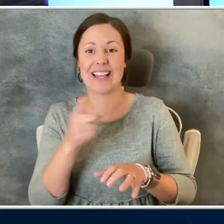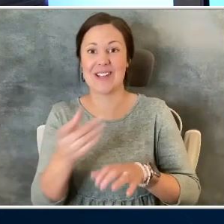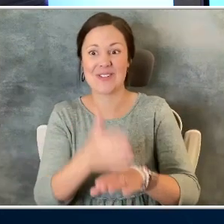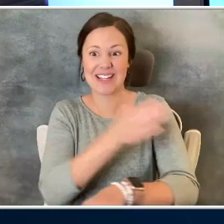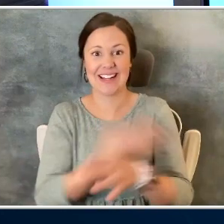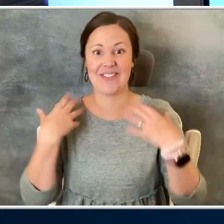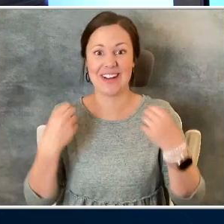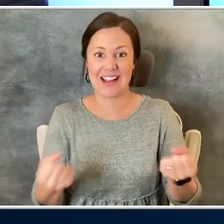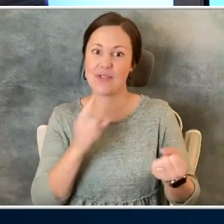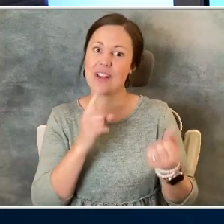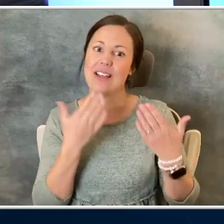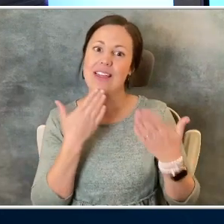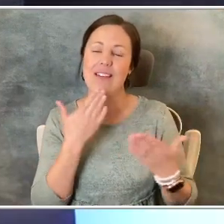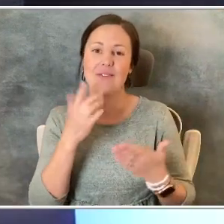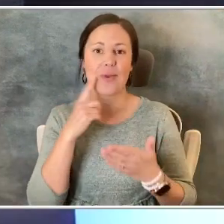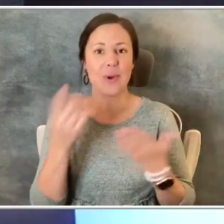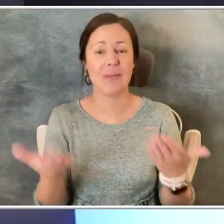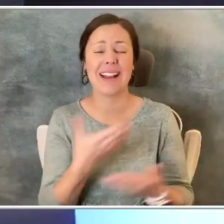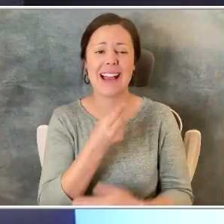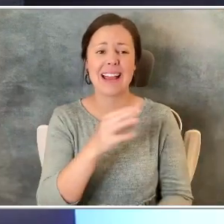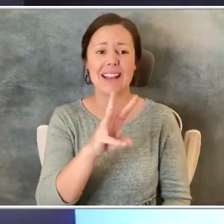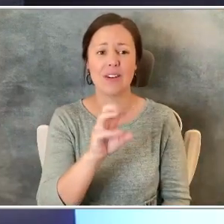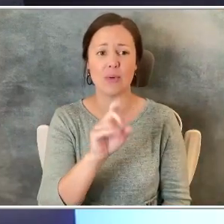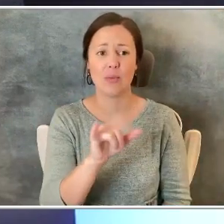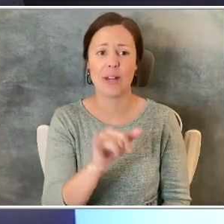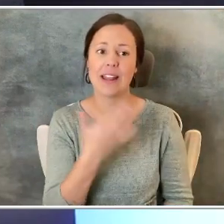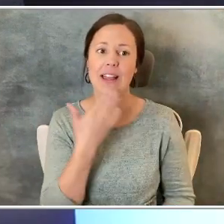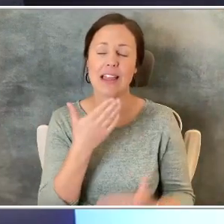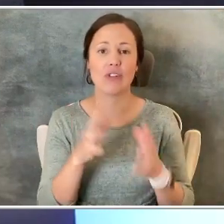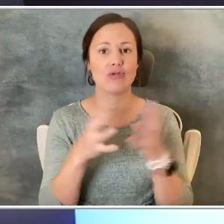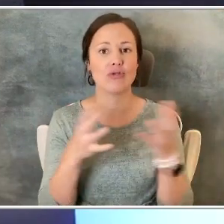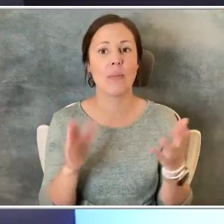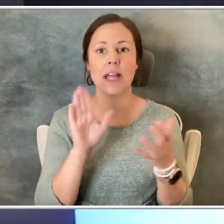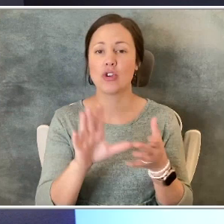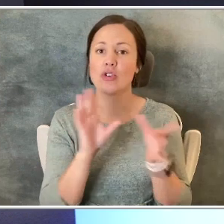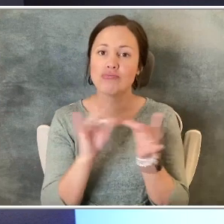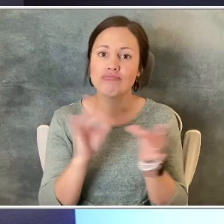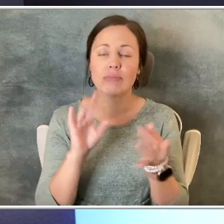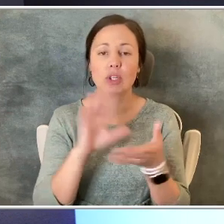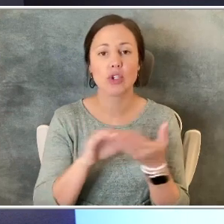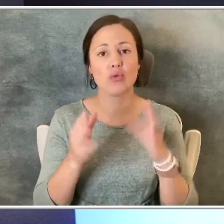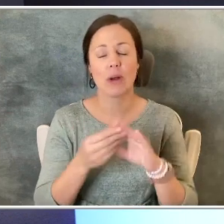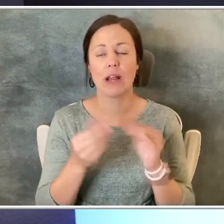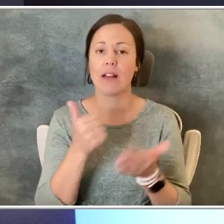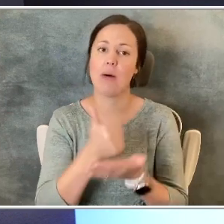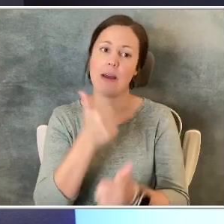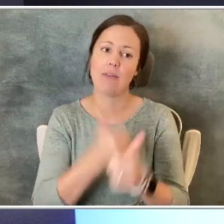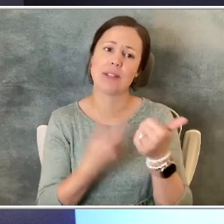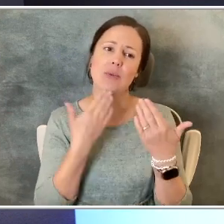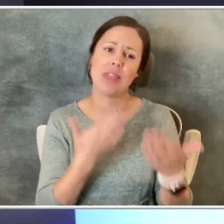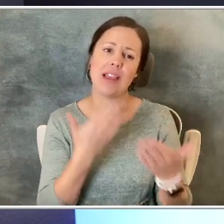I am so grateful that you're here today. Your testimony to people, that's got to help everybody. So thank you for being here. And I'm always